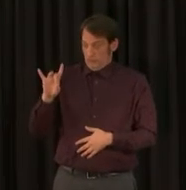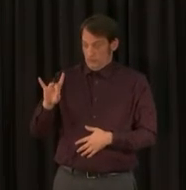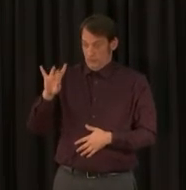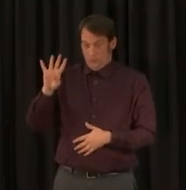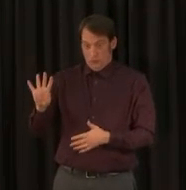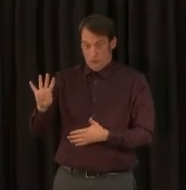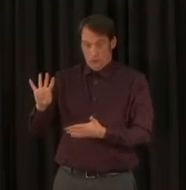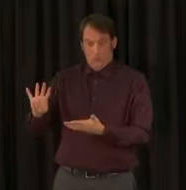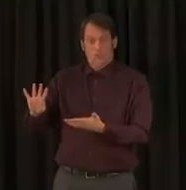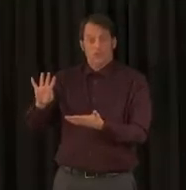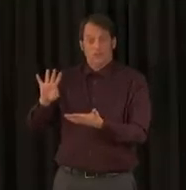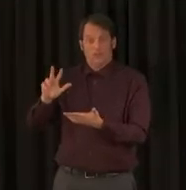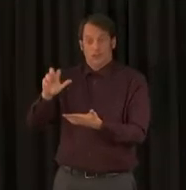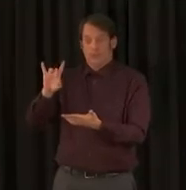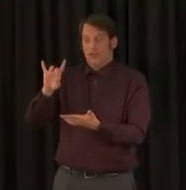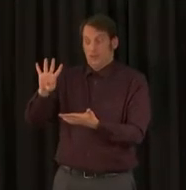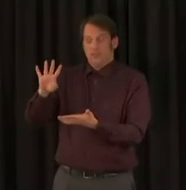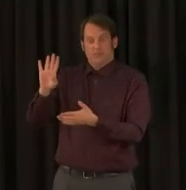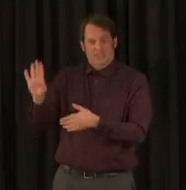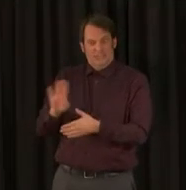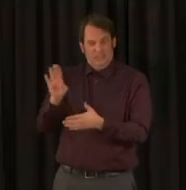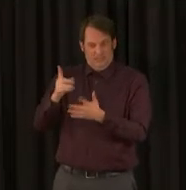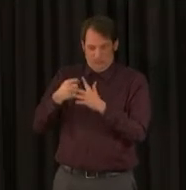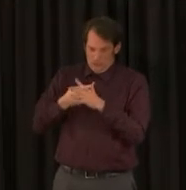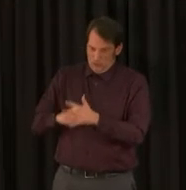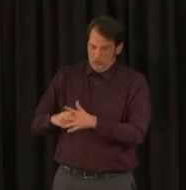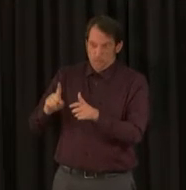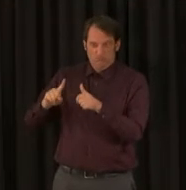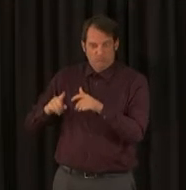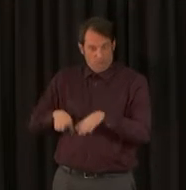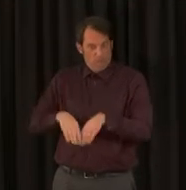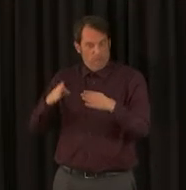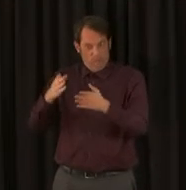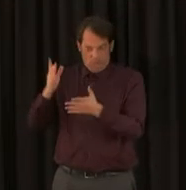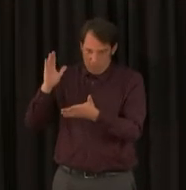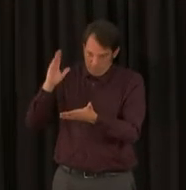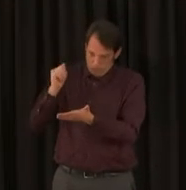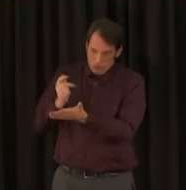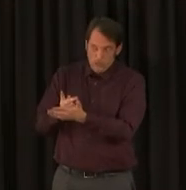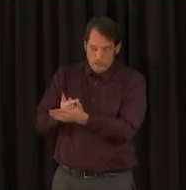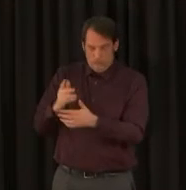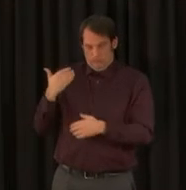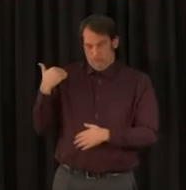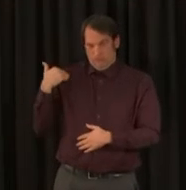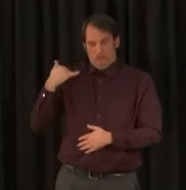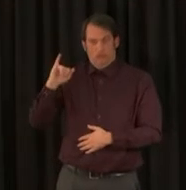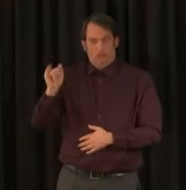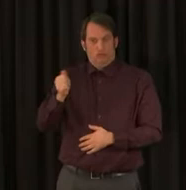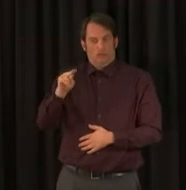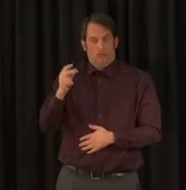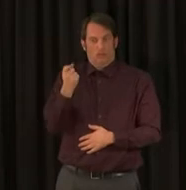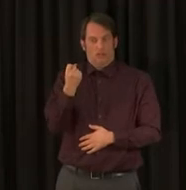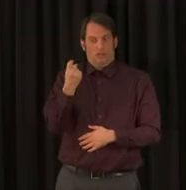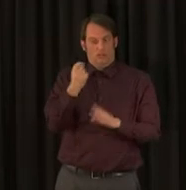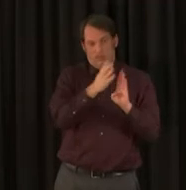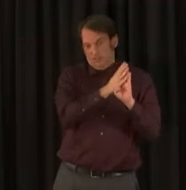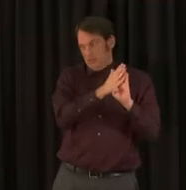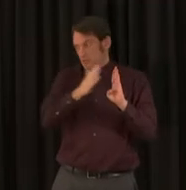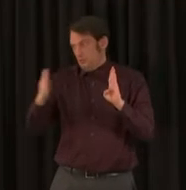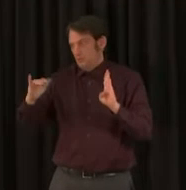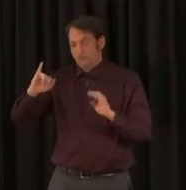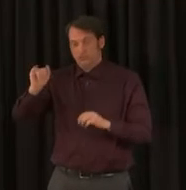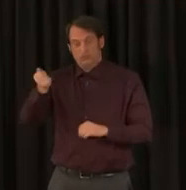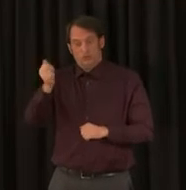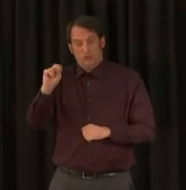During the first week that this program was open, which opened on January 11th through January 15th